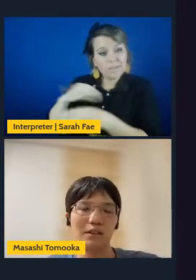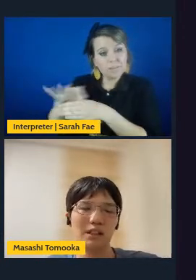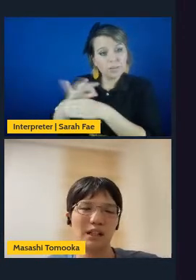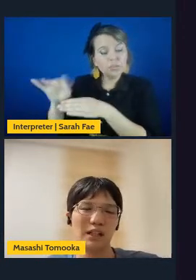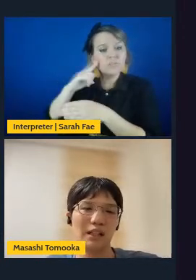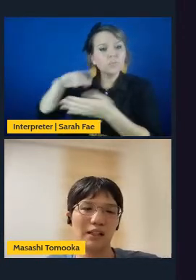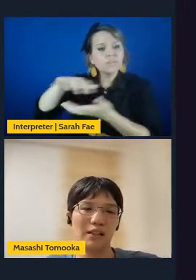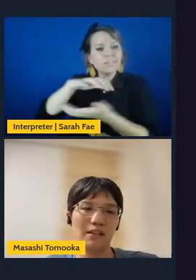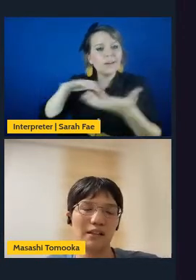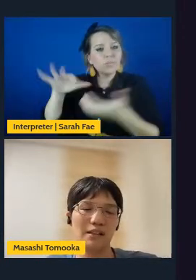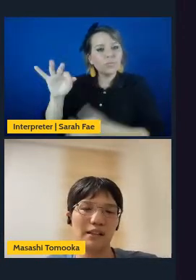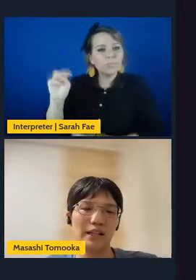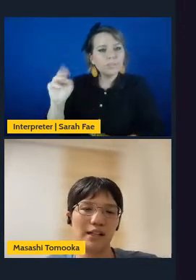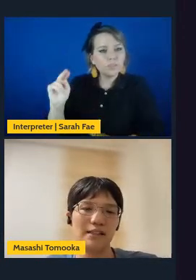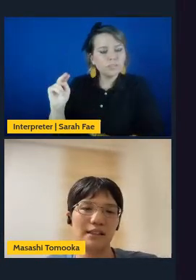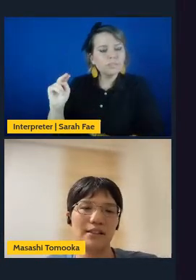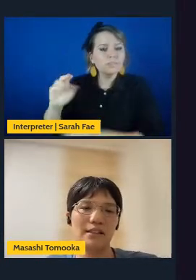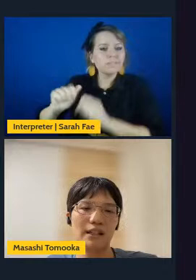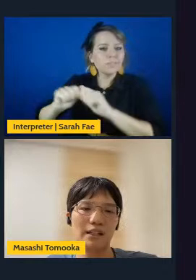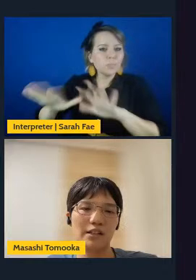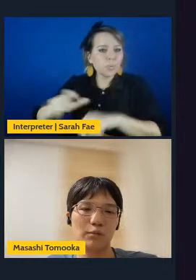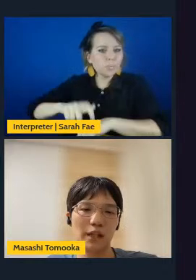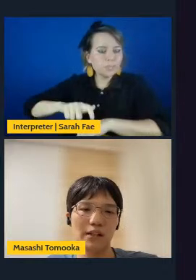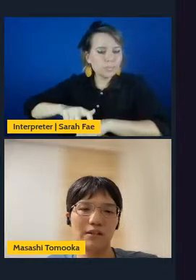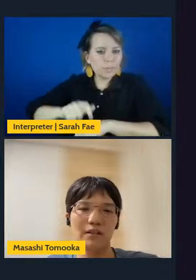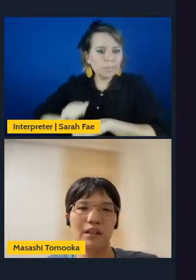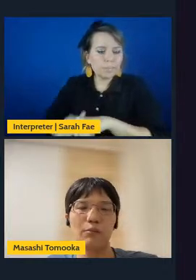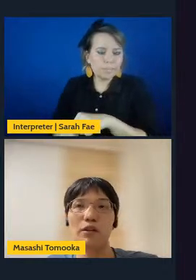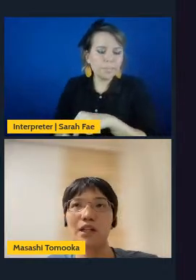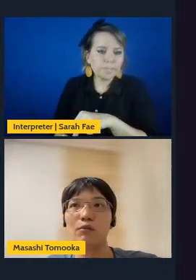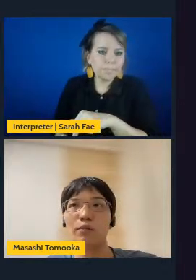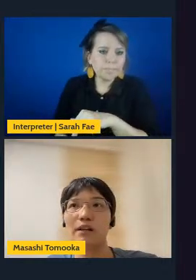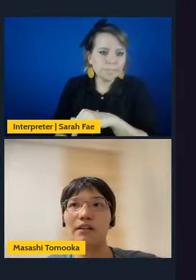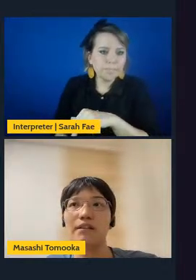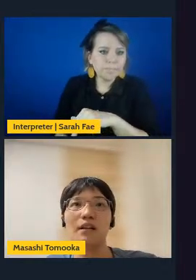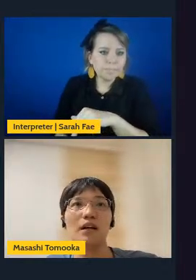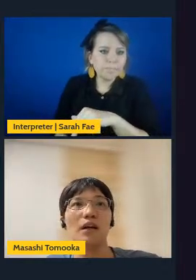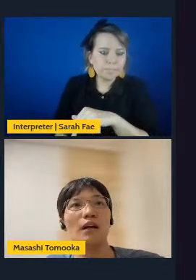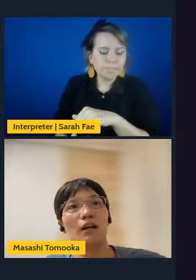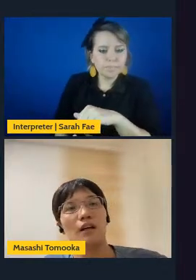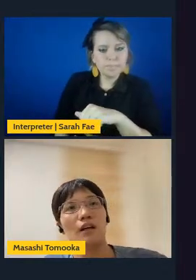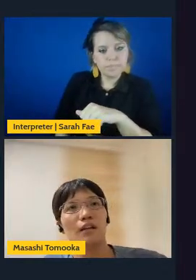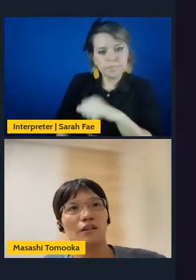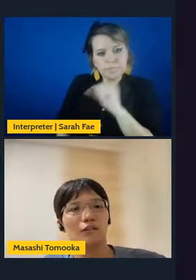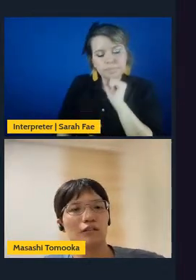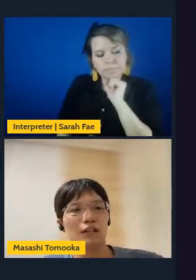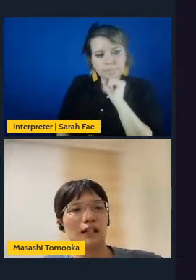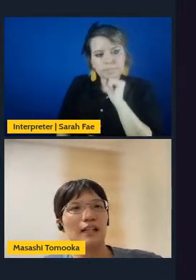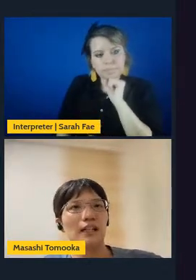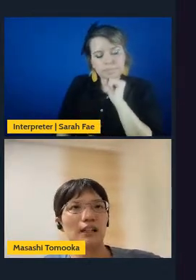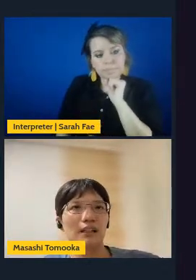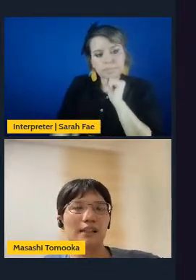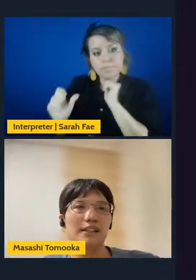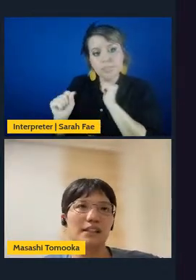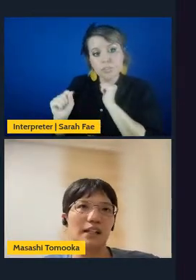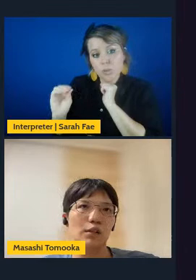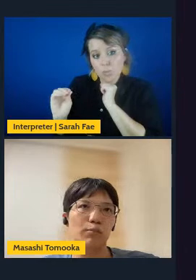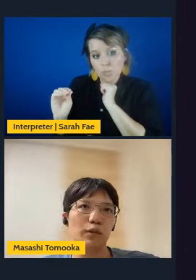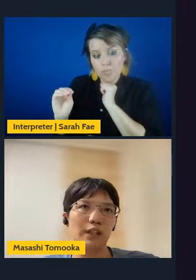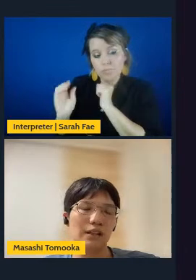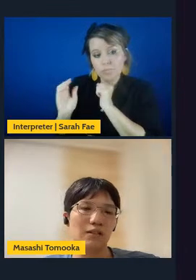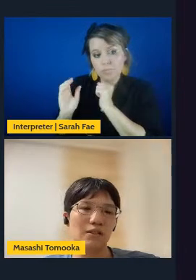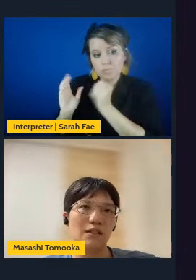So they can access the actual value on the deploy time values. So this is